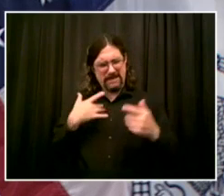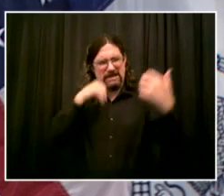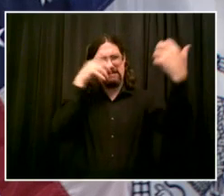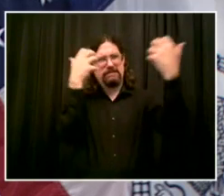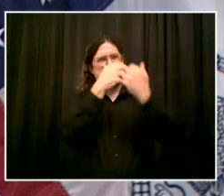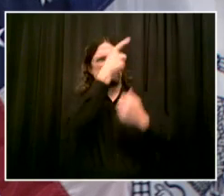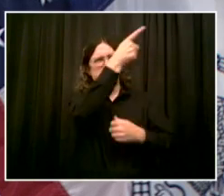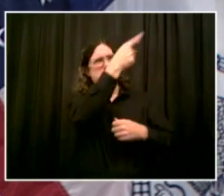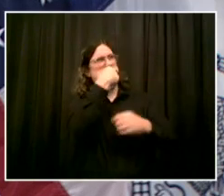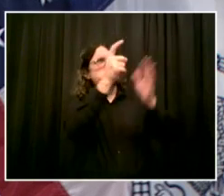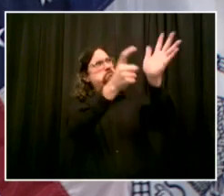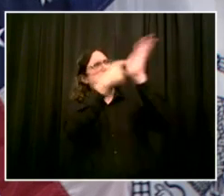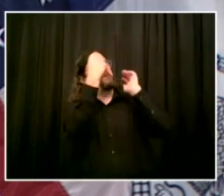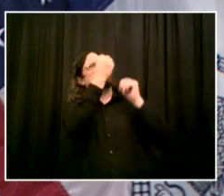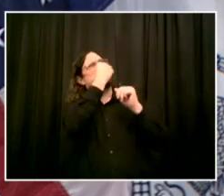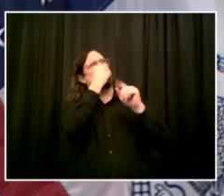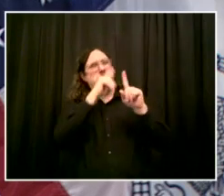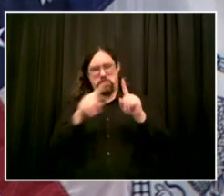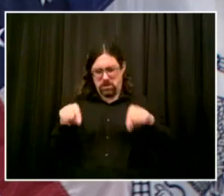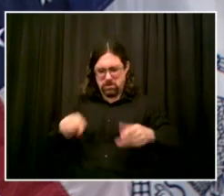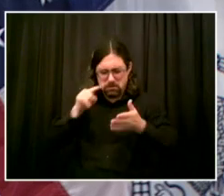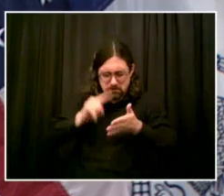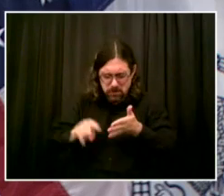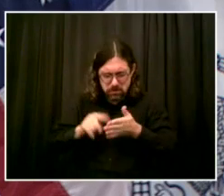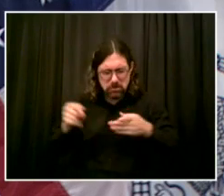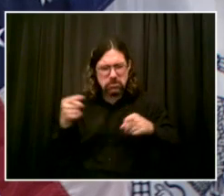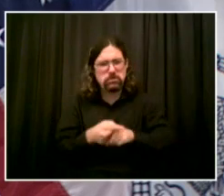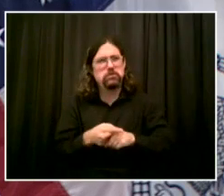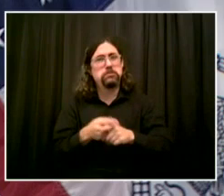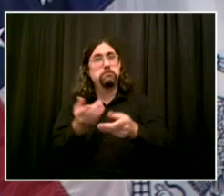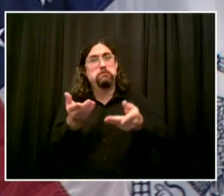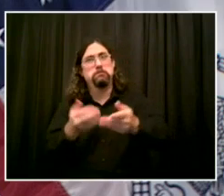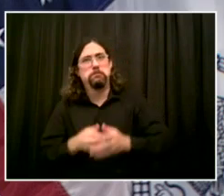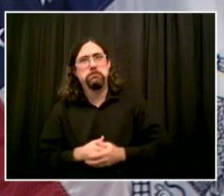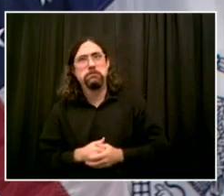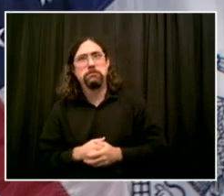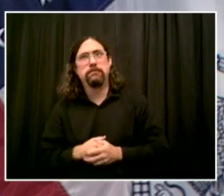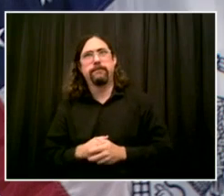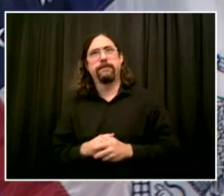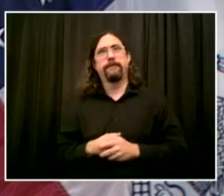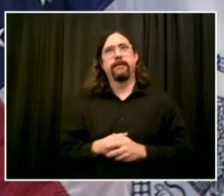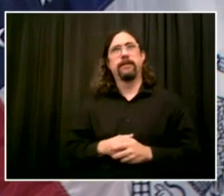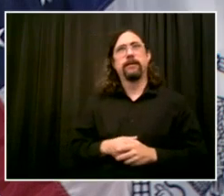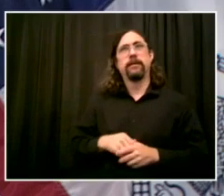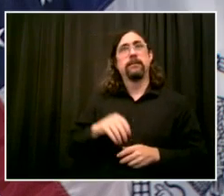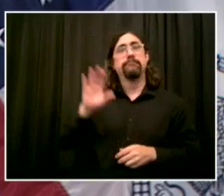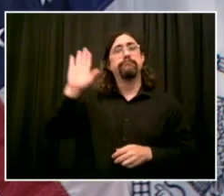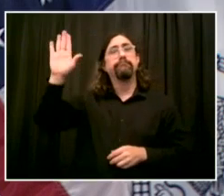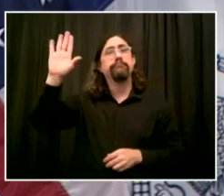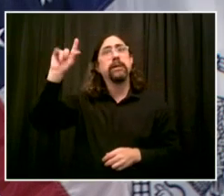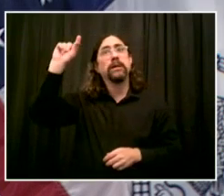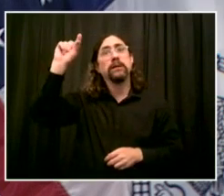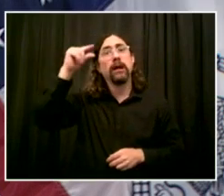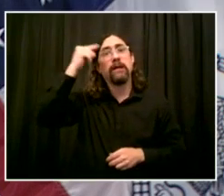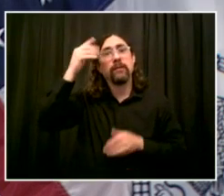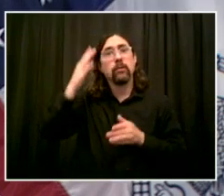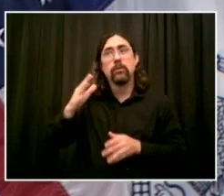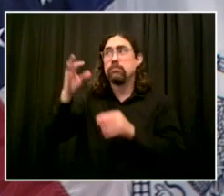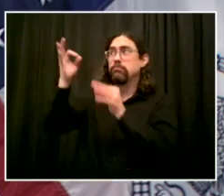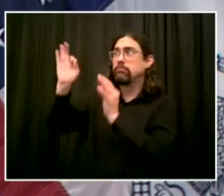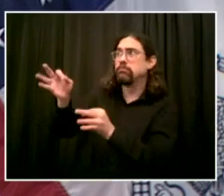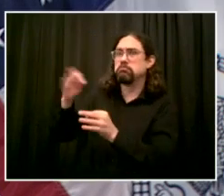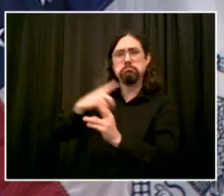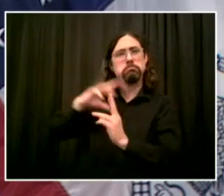in terms of what impact it might have on jobs, I think it's important that we hear from the restaurant community on that. Obviously, that is a